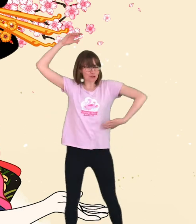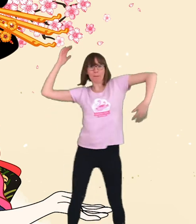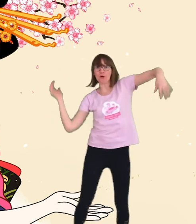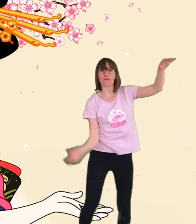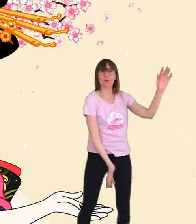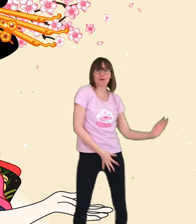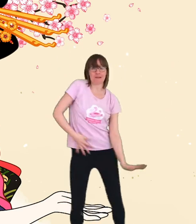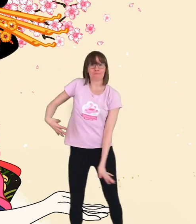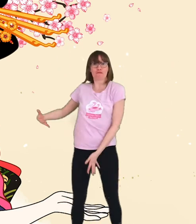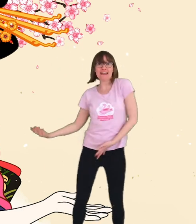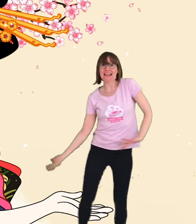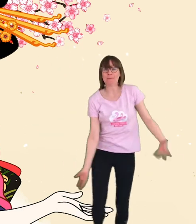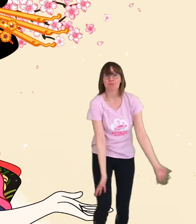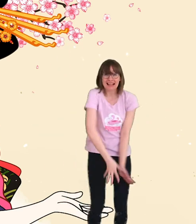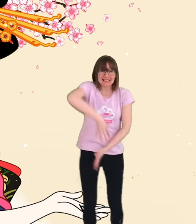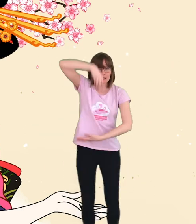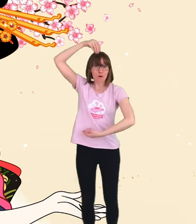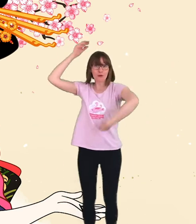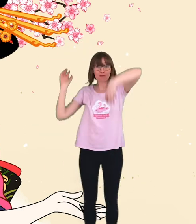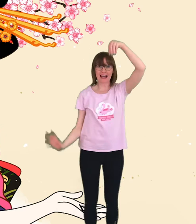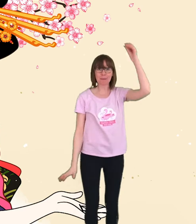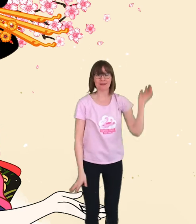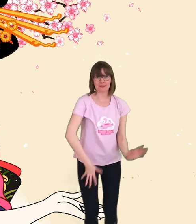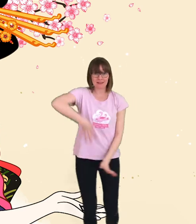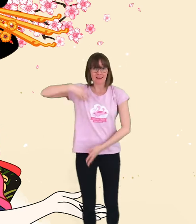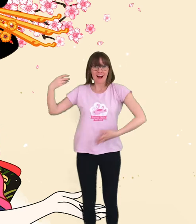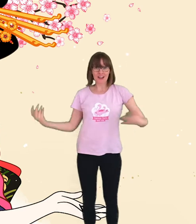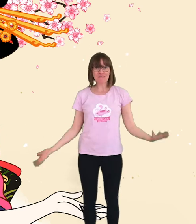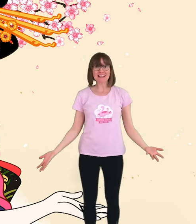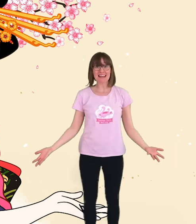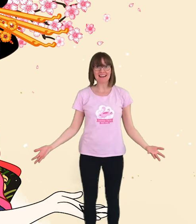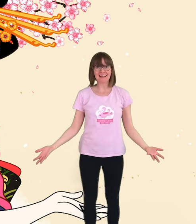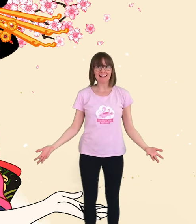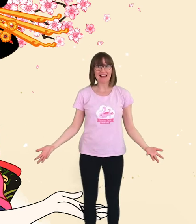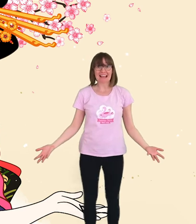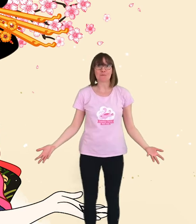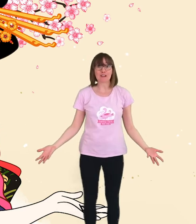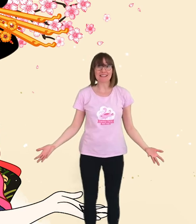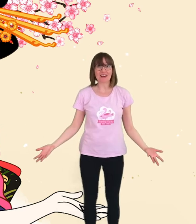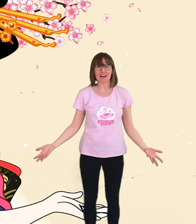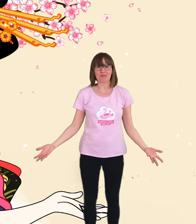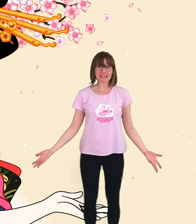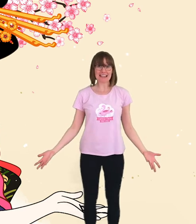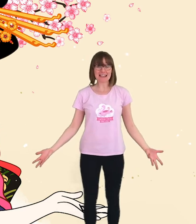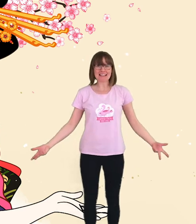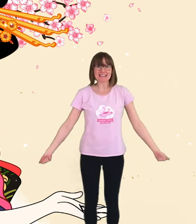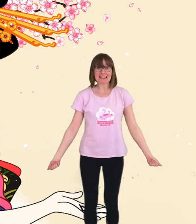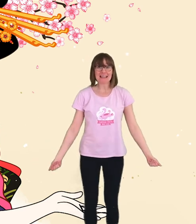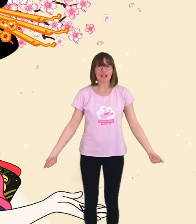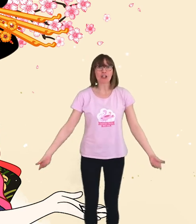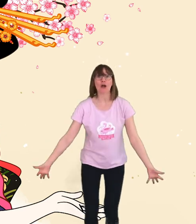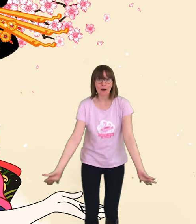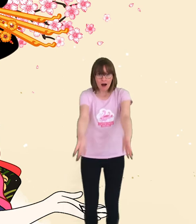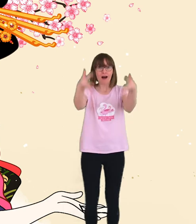might just want to move your body freely and see what movement happens. Are you ready? Let's freestyle. Ready,